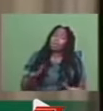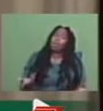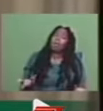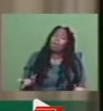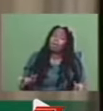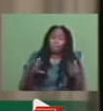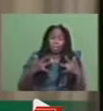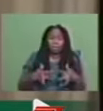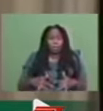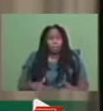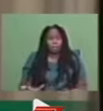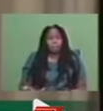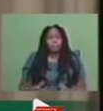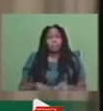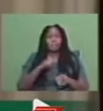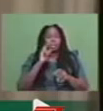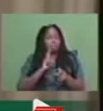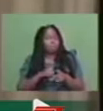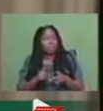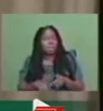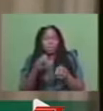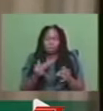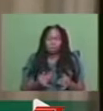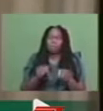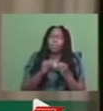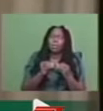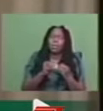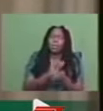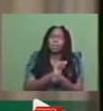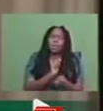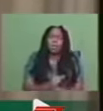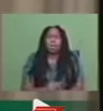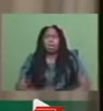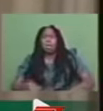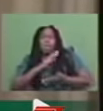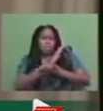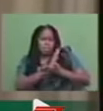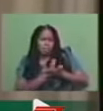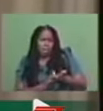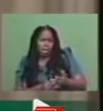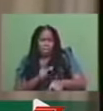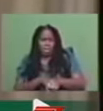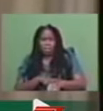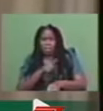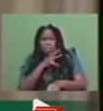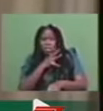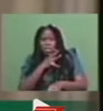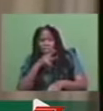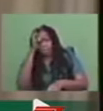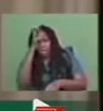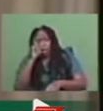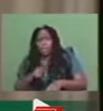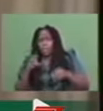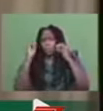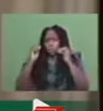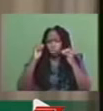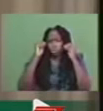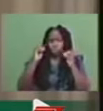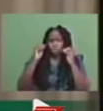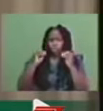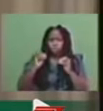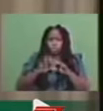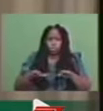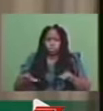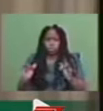work. They balance full-time childcare with part-time teaching, lesson planning, online learning. Single mothers